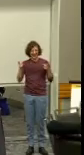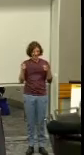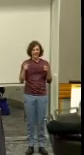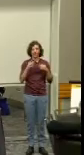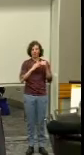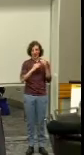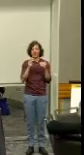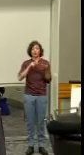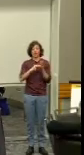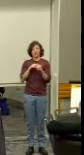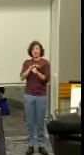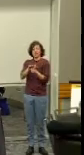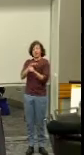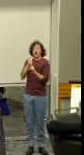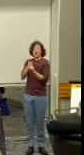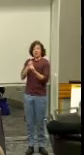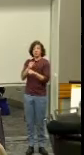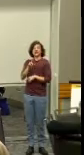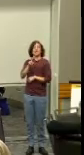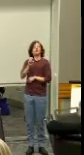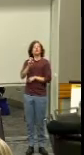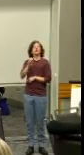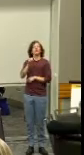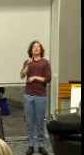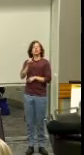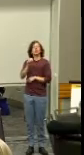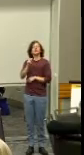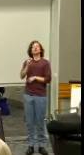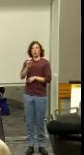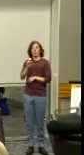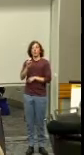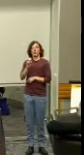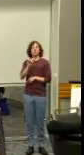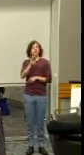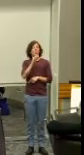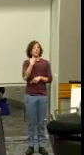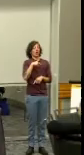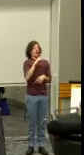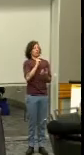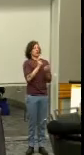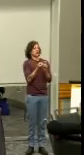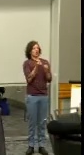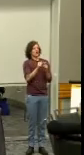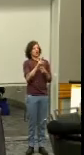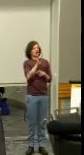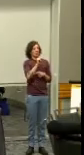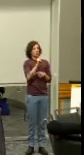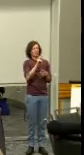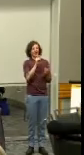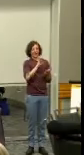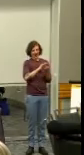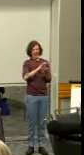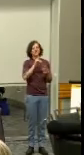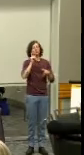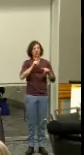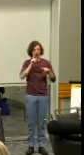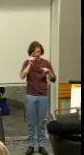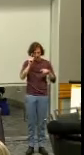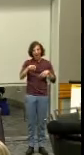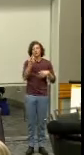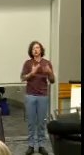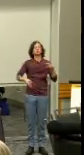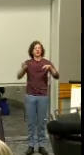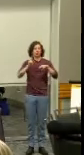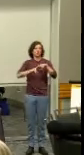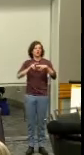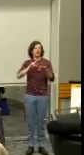if we did that, and we affect any of the unit counts, we have to increase the unit count. So we have to do 28 units, that's